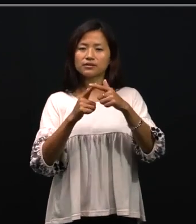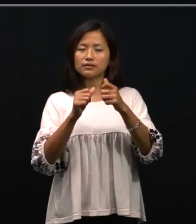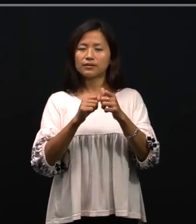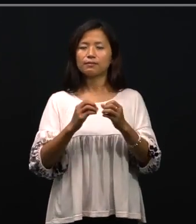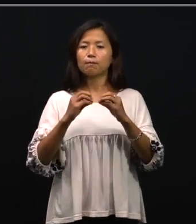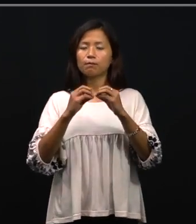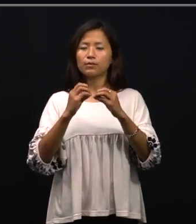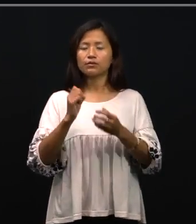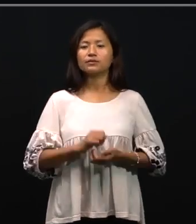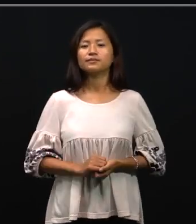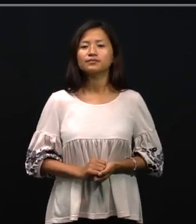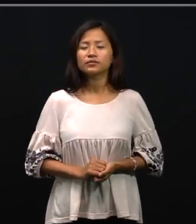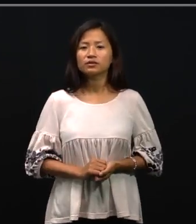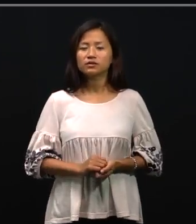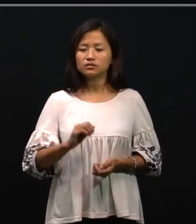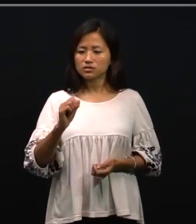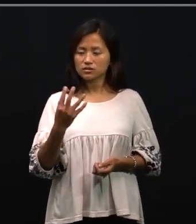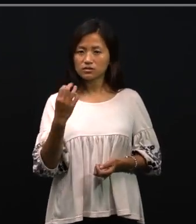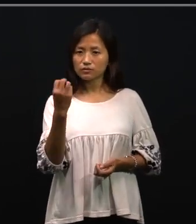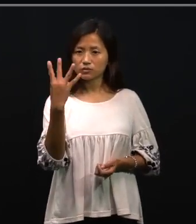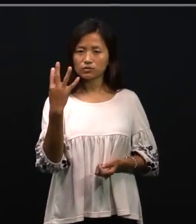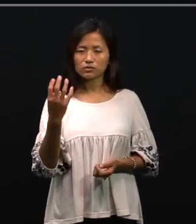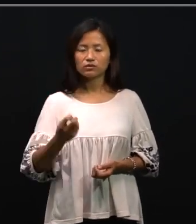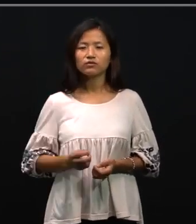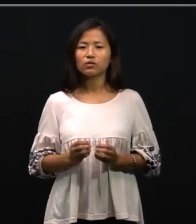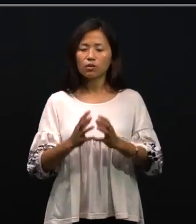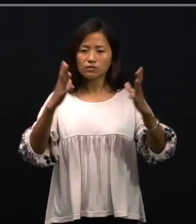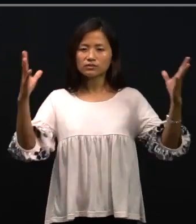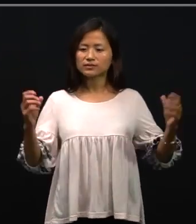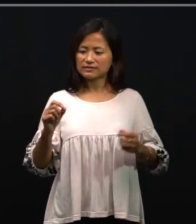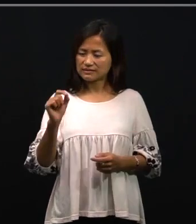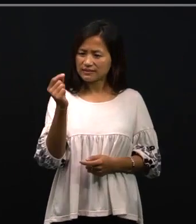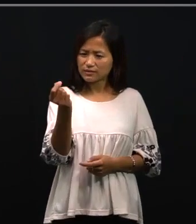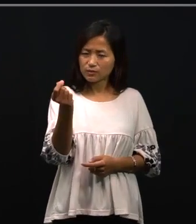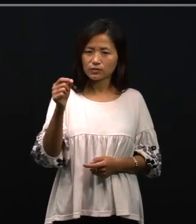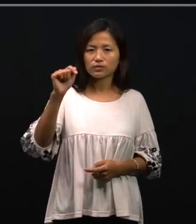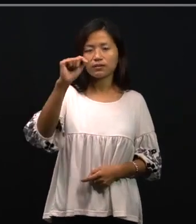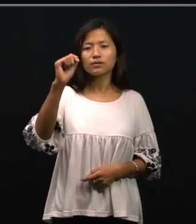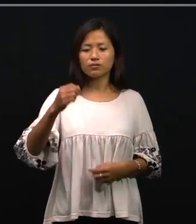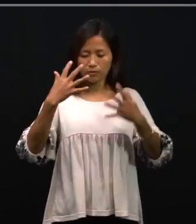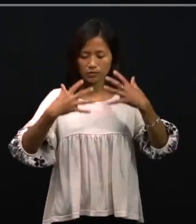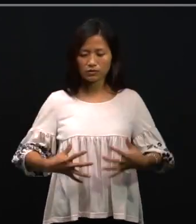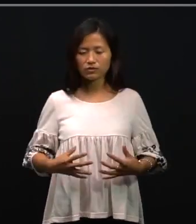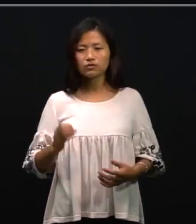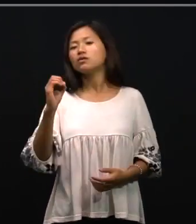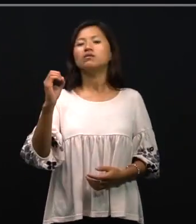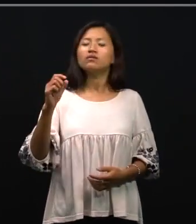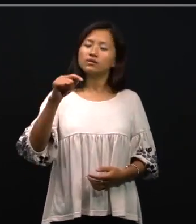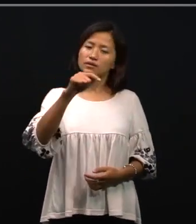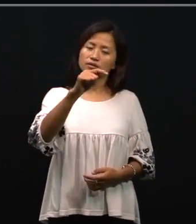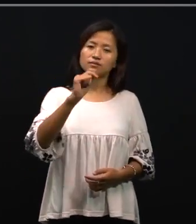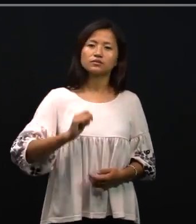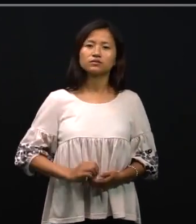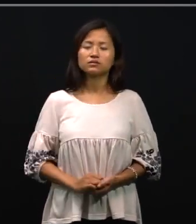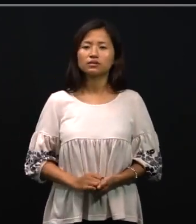is metabolism? It is the sum total of all the chemical reactions taking place inside the body of organisms. the body of